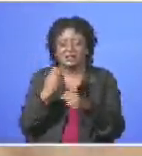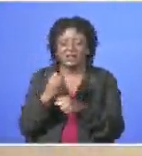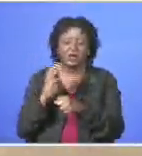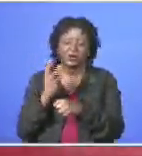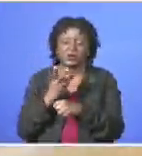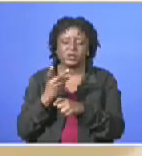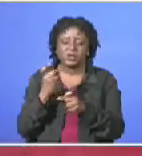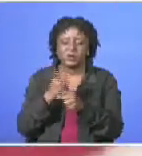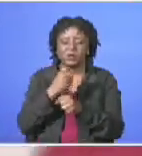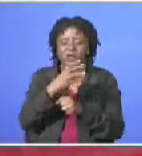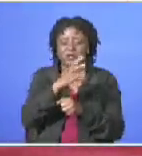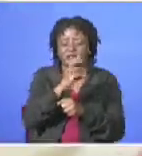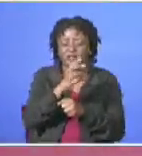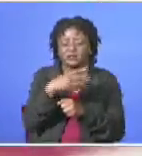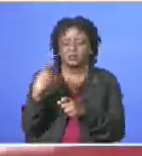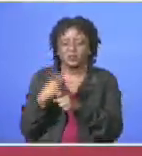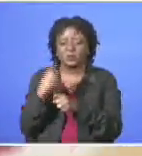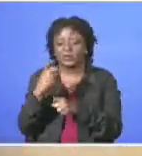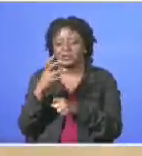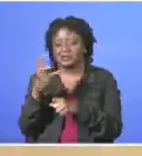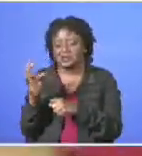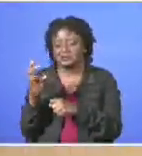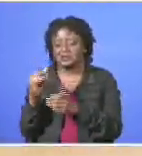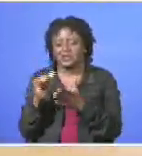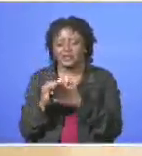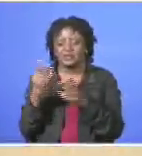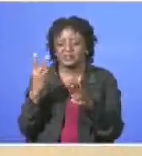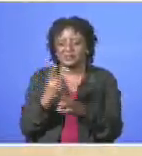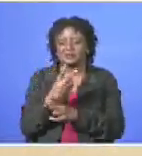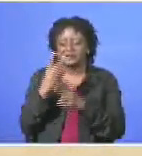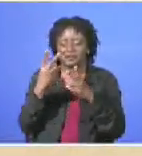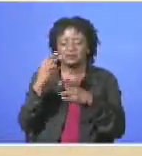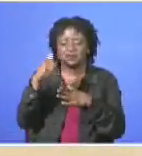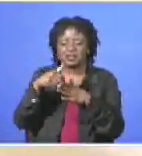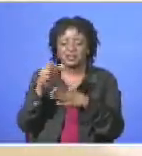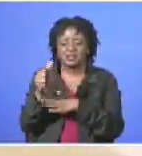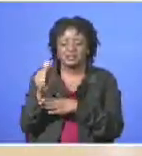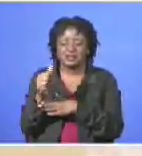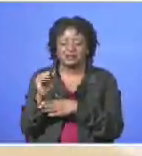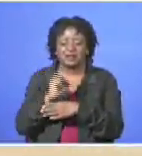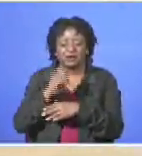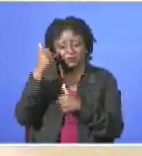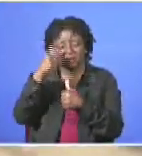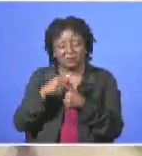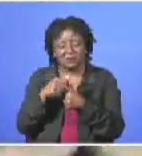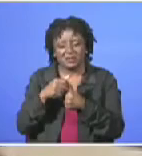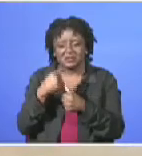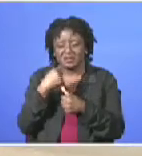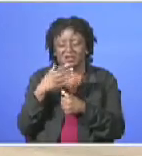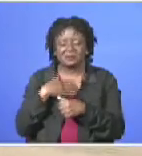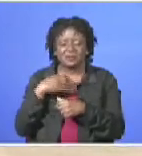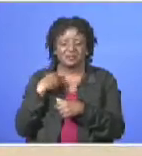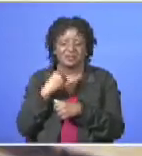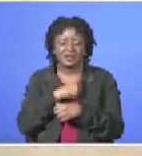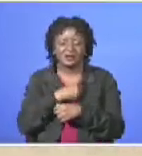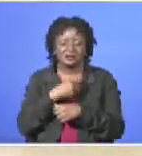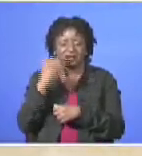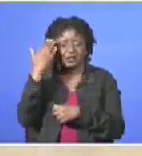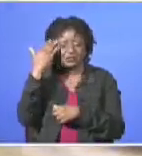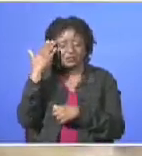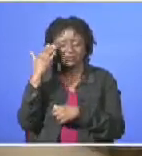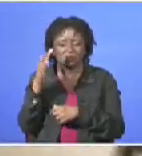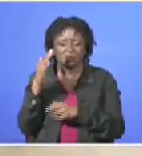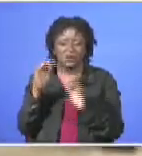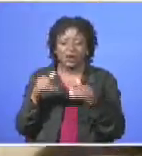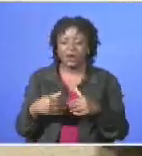me, that's a victory within itself. And Parrish, I just remember at the beginning of the season telling my staff, listen, I don't know